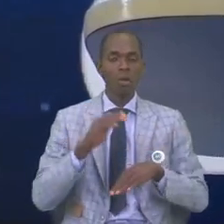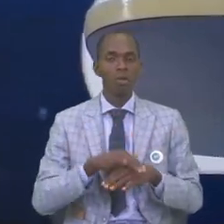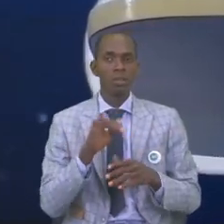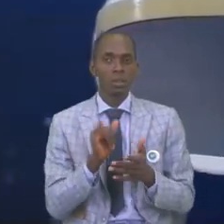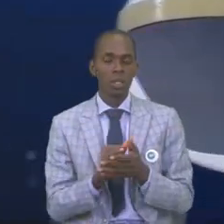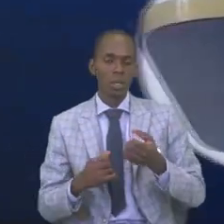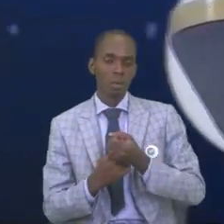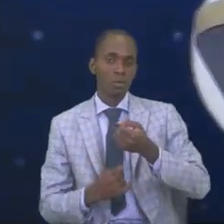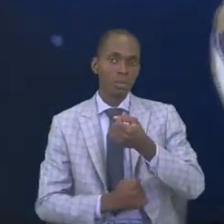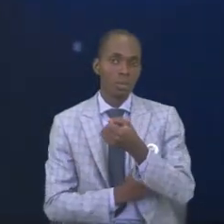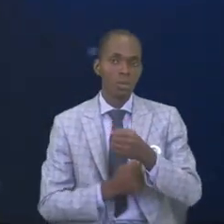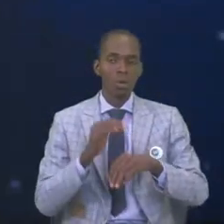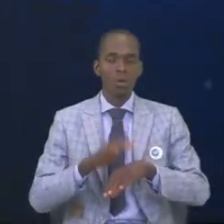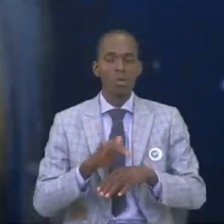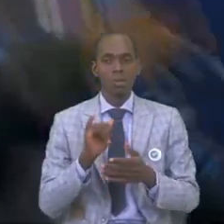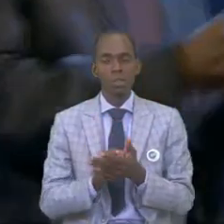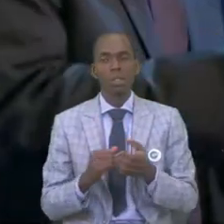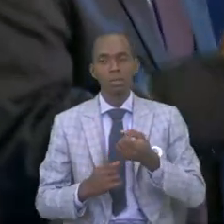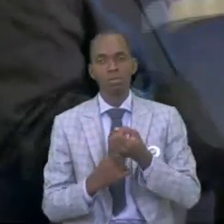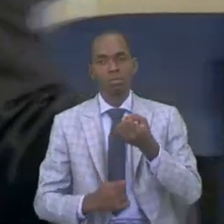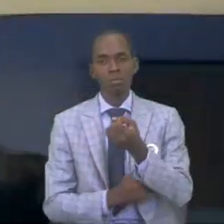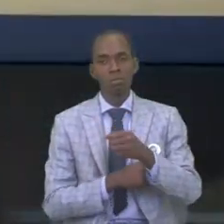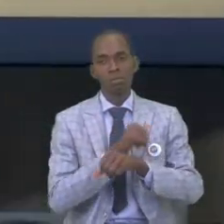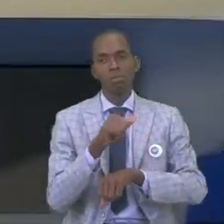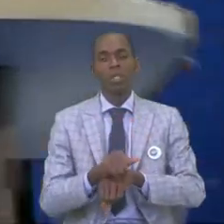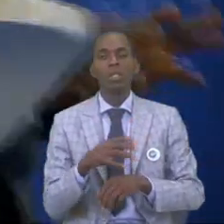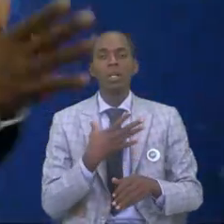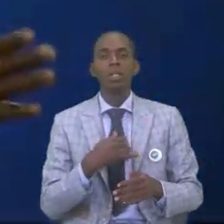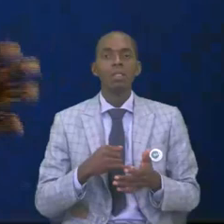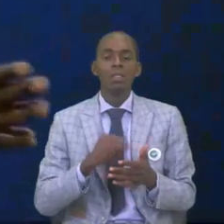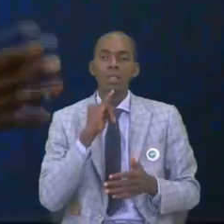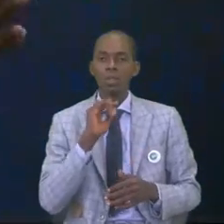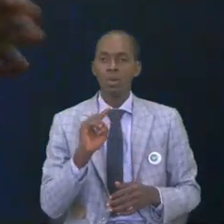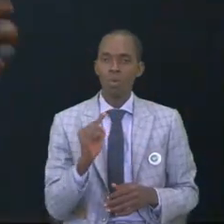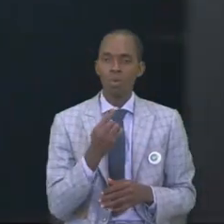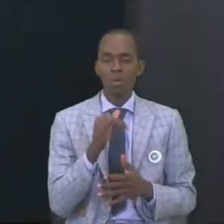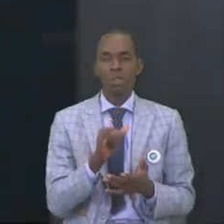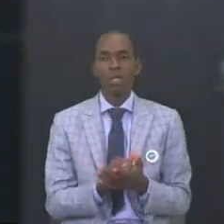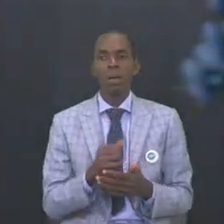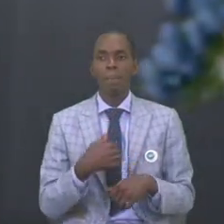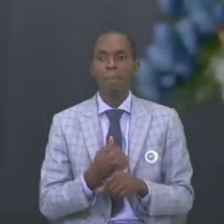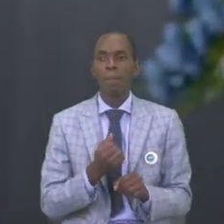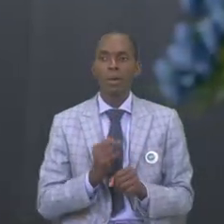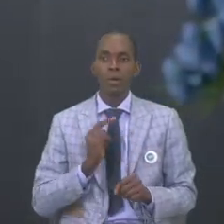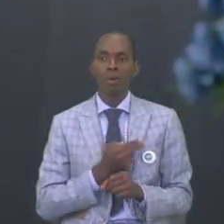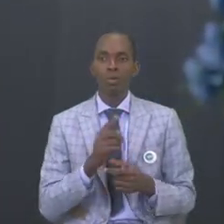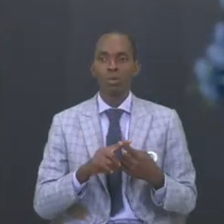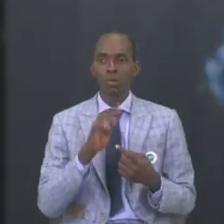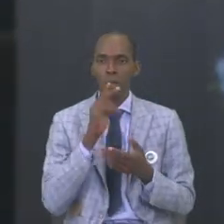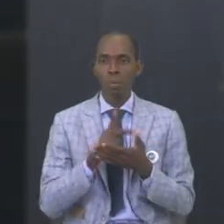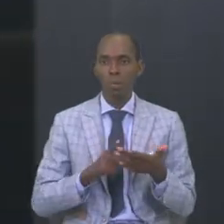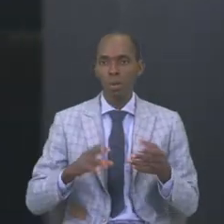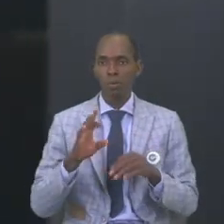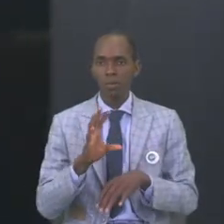on that cornerstone. And it is only that that makes us part of the church and makes